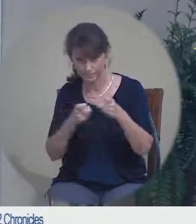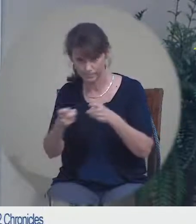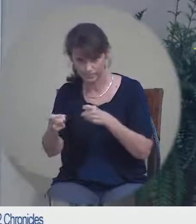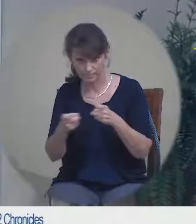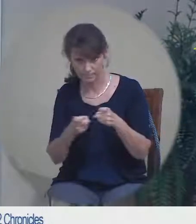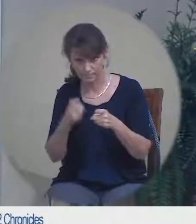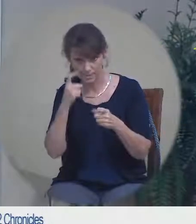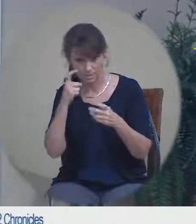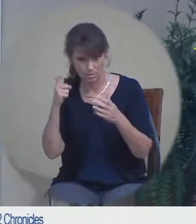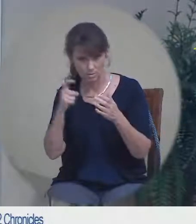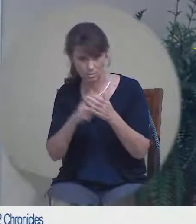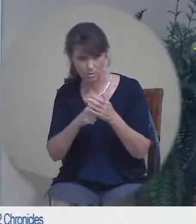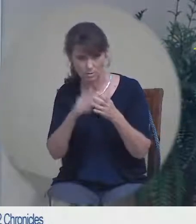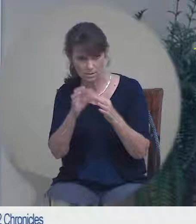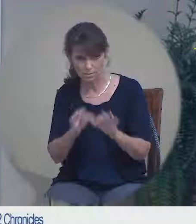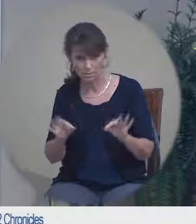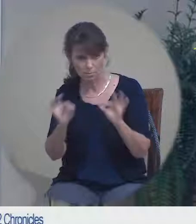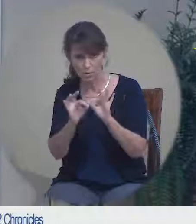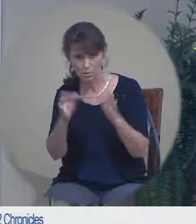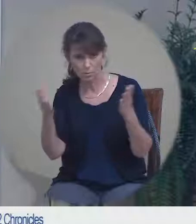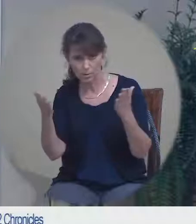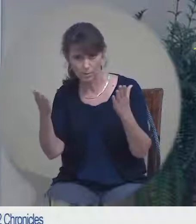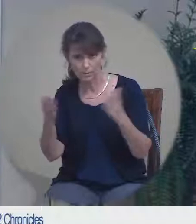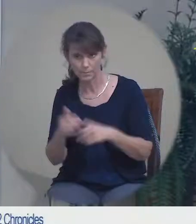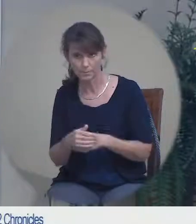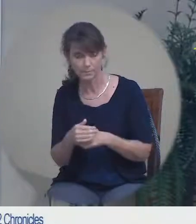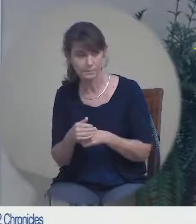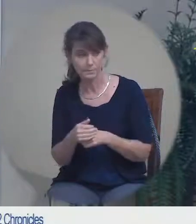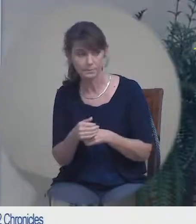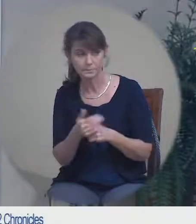does he note that is significant about him?